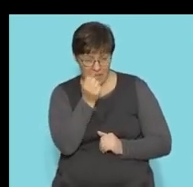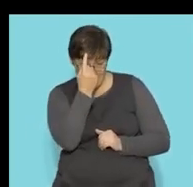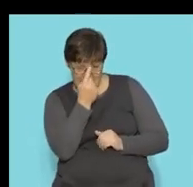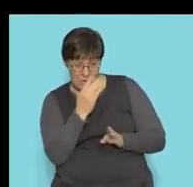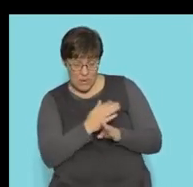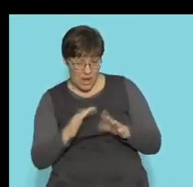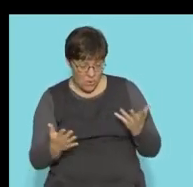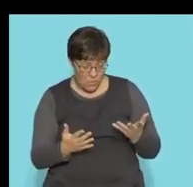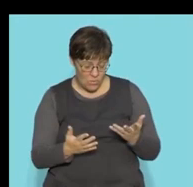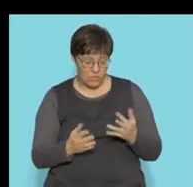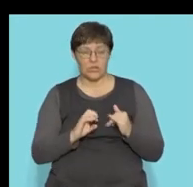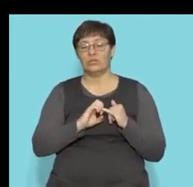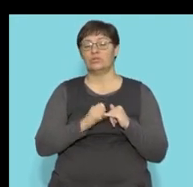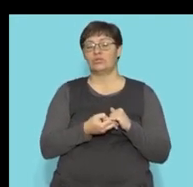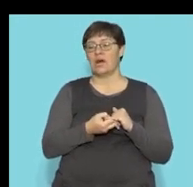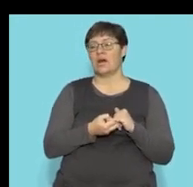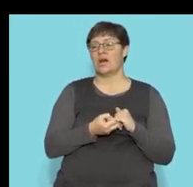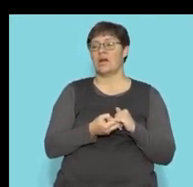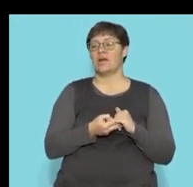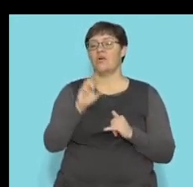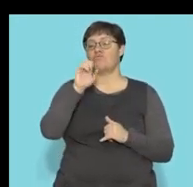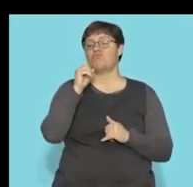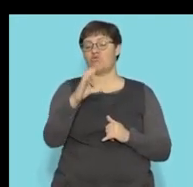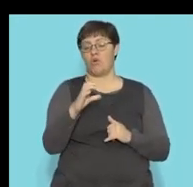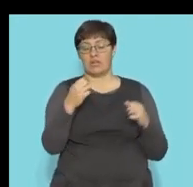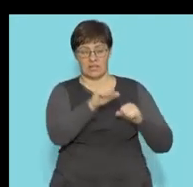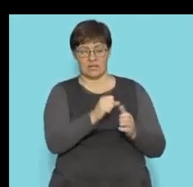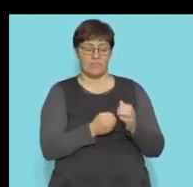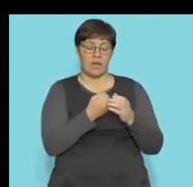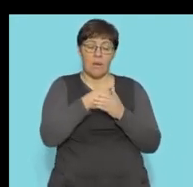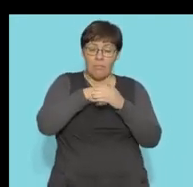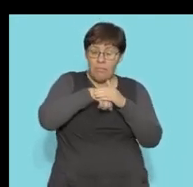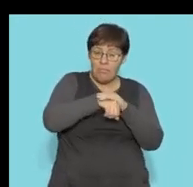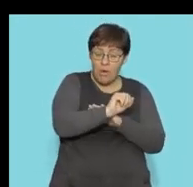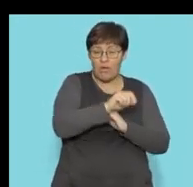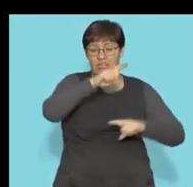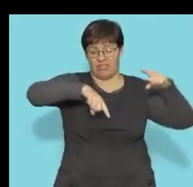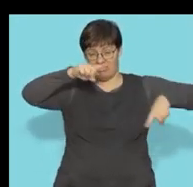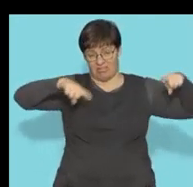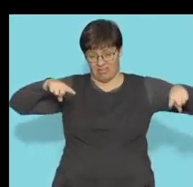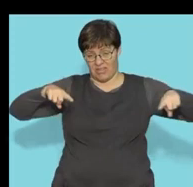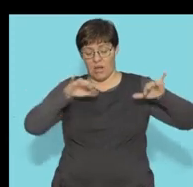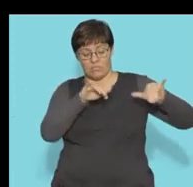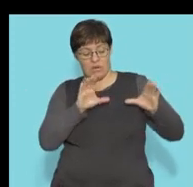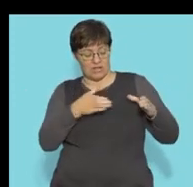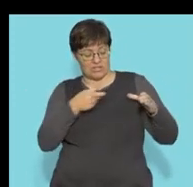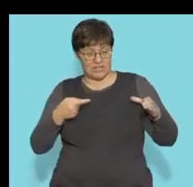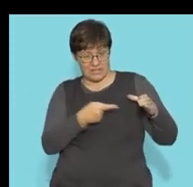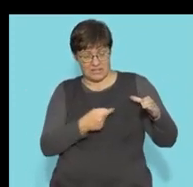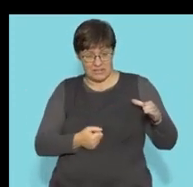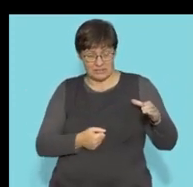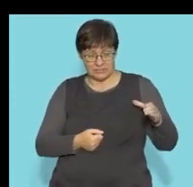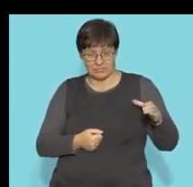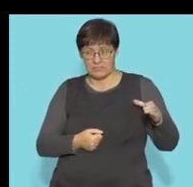Let's try to use the rock strategy. The birth rate of a population, and